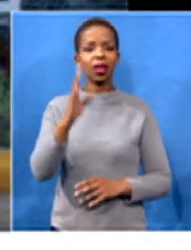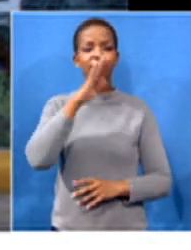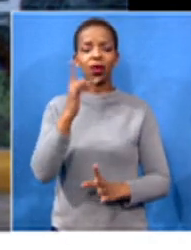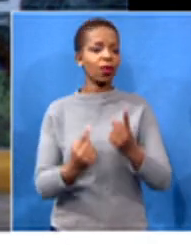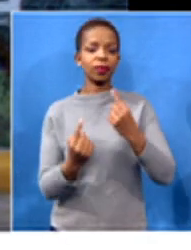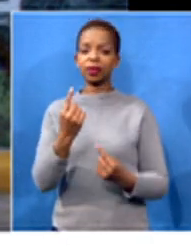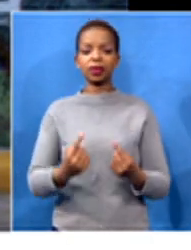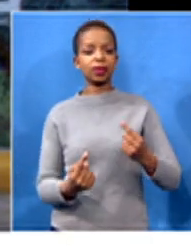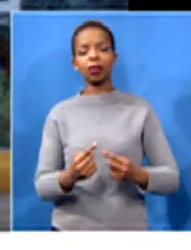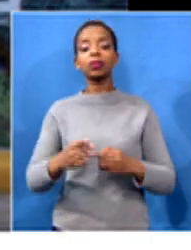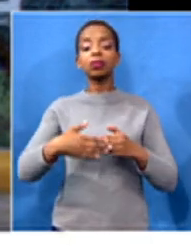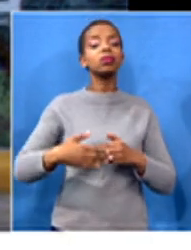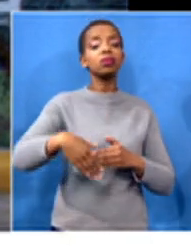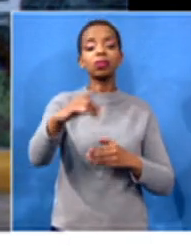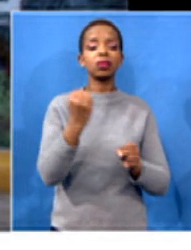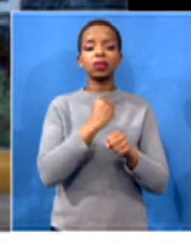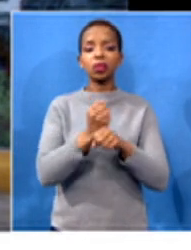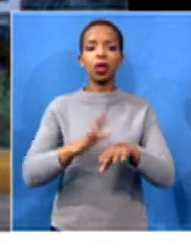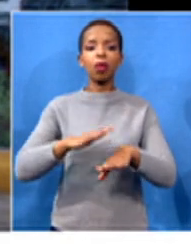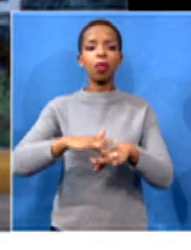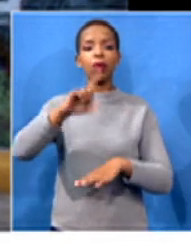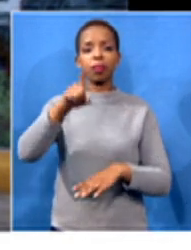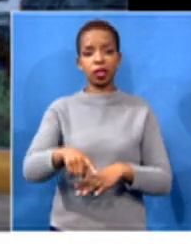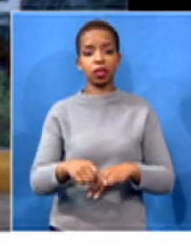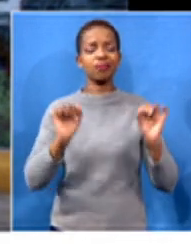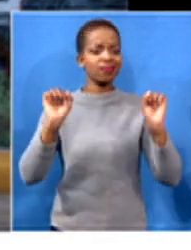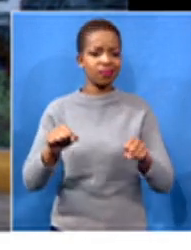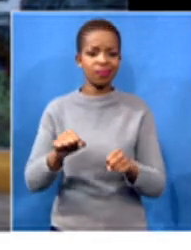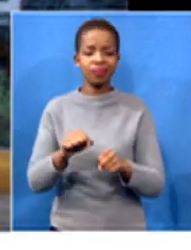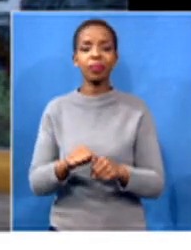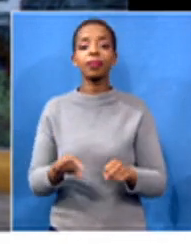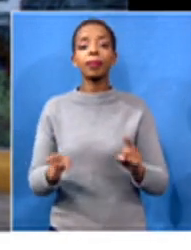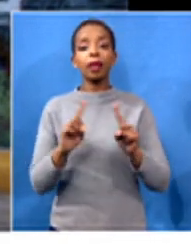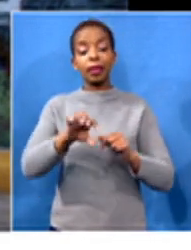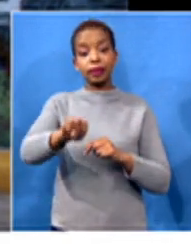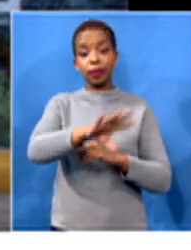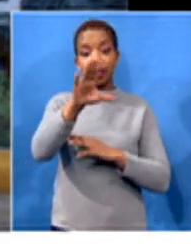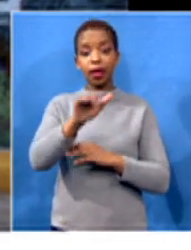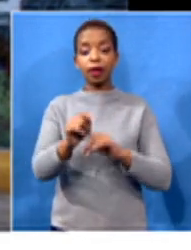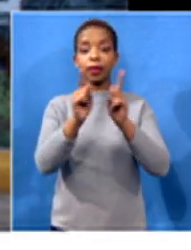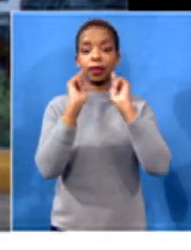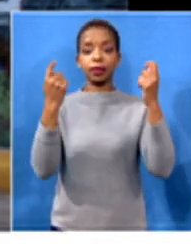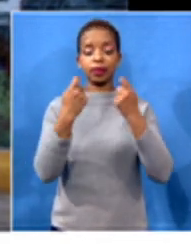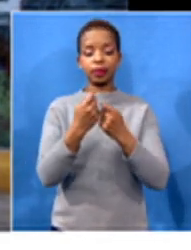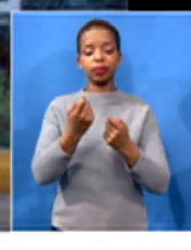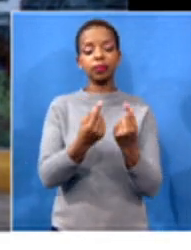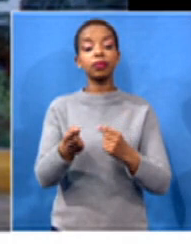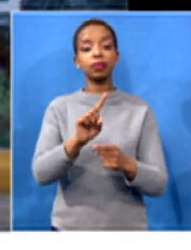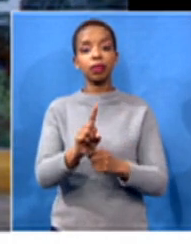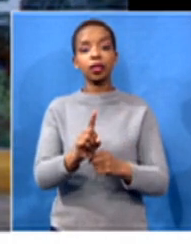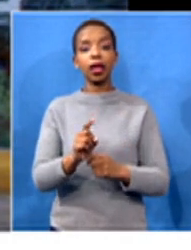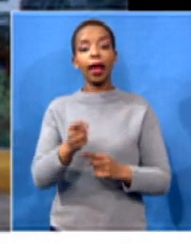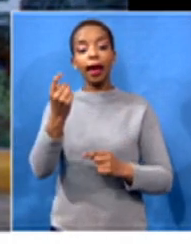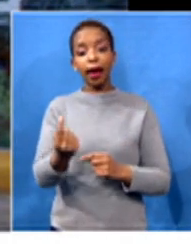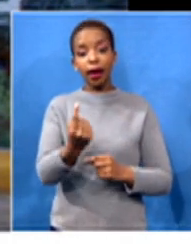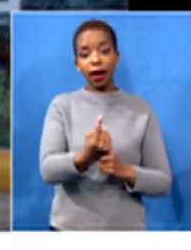But there actually have been South Africa is seen as the big improver globally. Actually, if you look at the